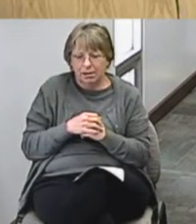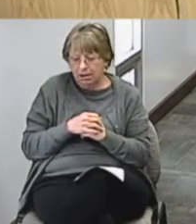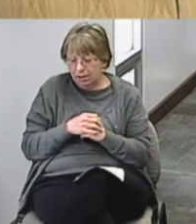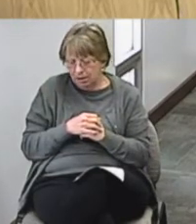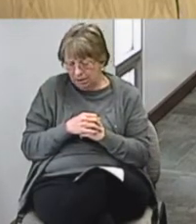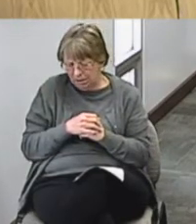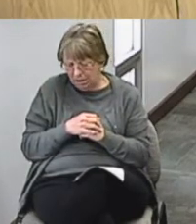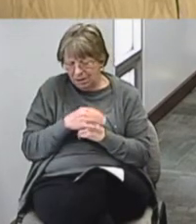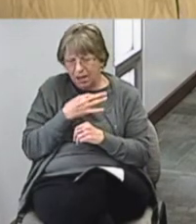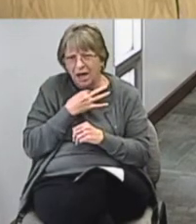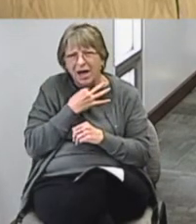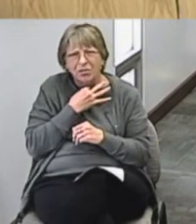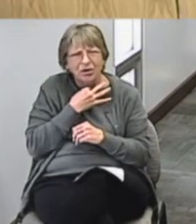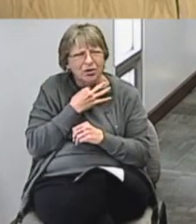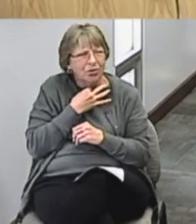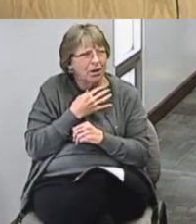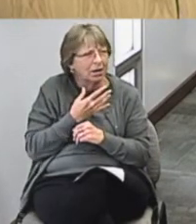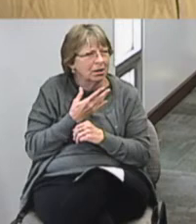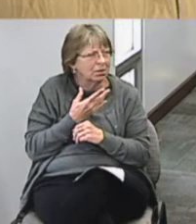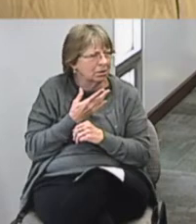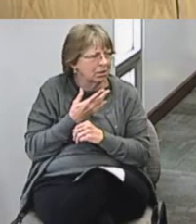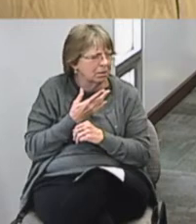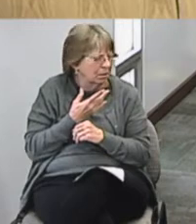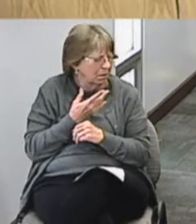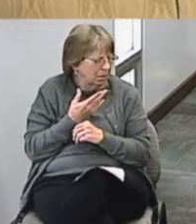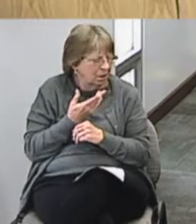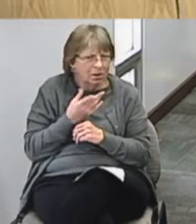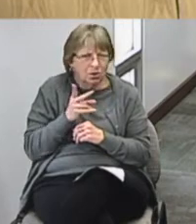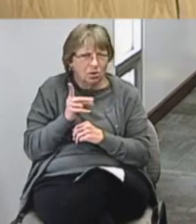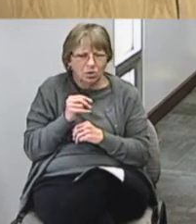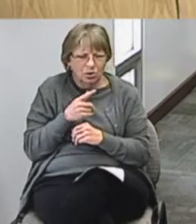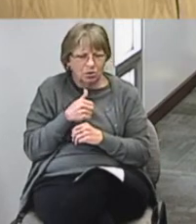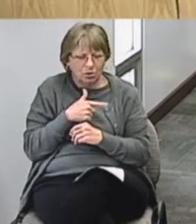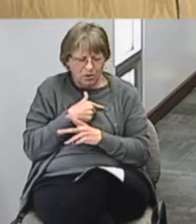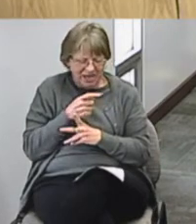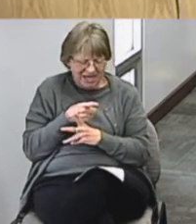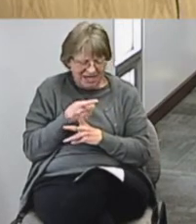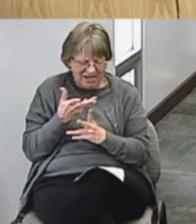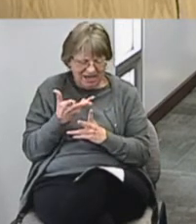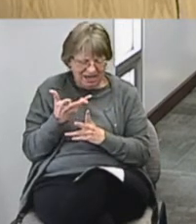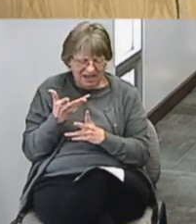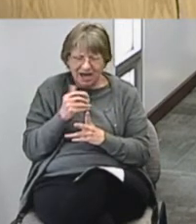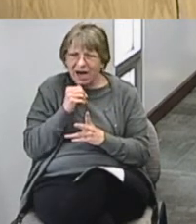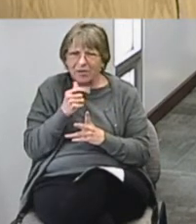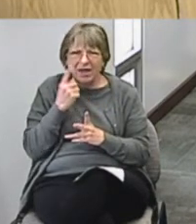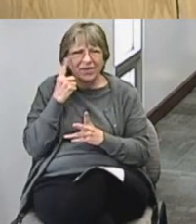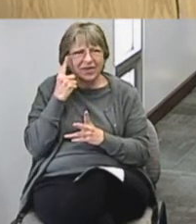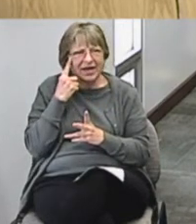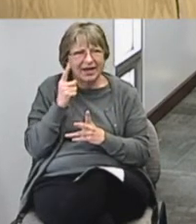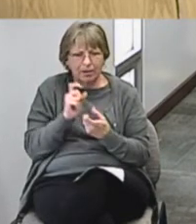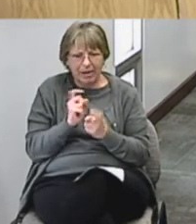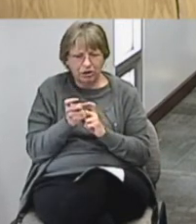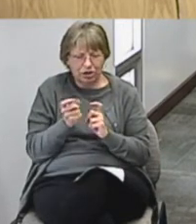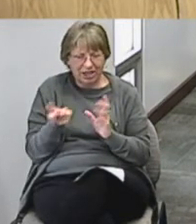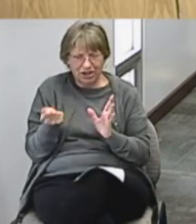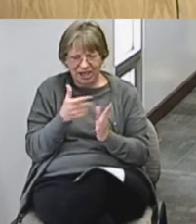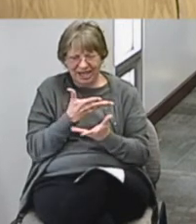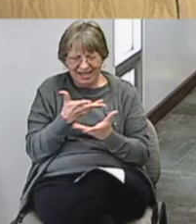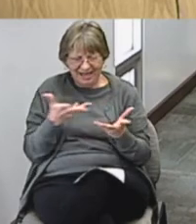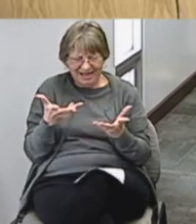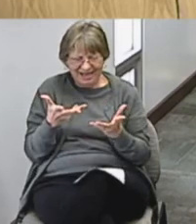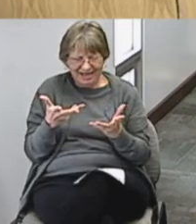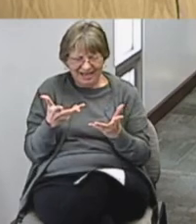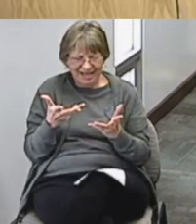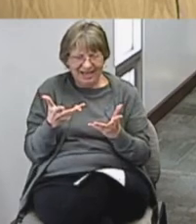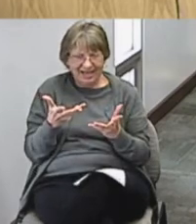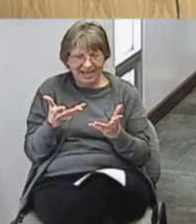I'm wondering, do we or do we need, and I'm not so much thinking about altering what's being proposed